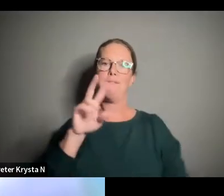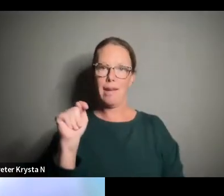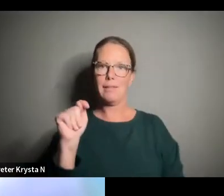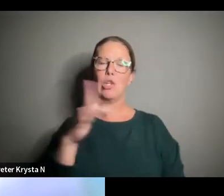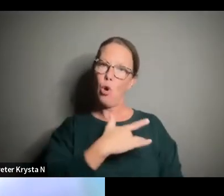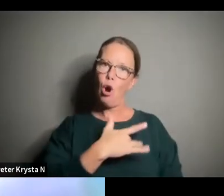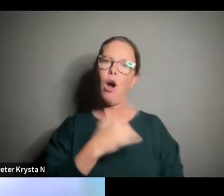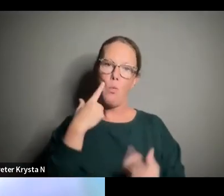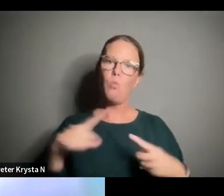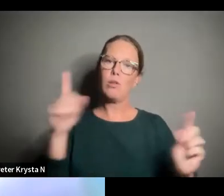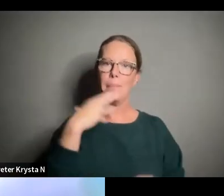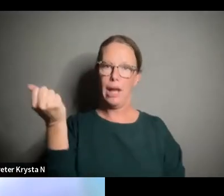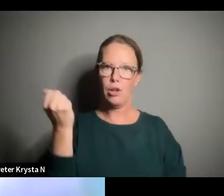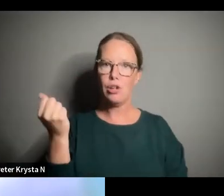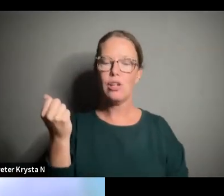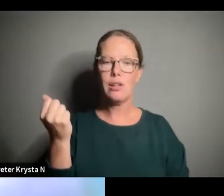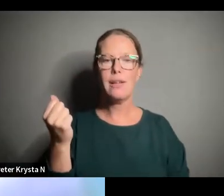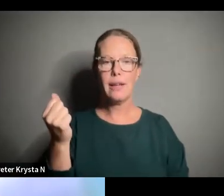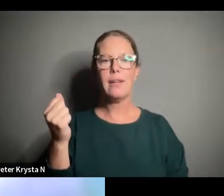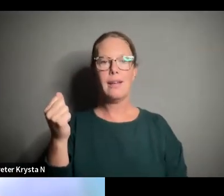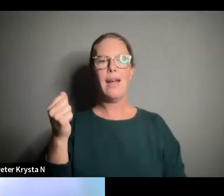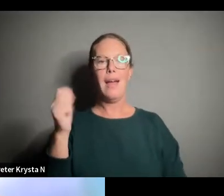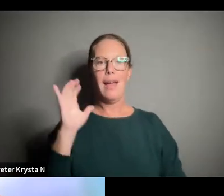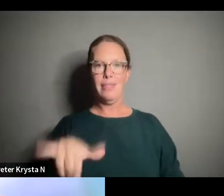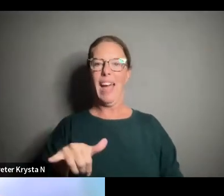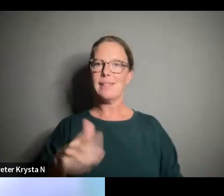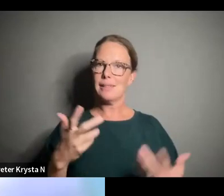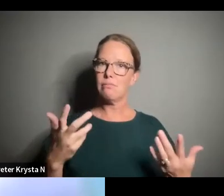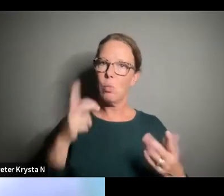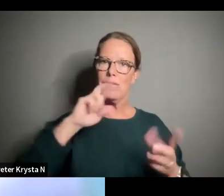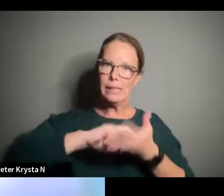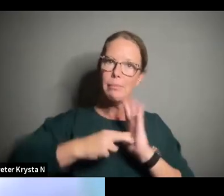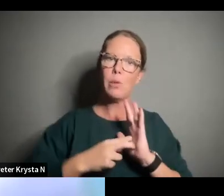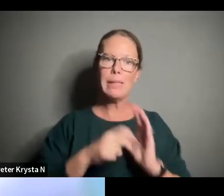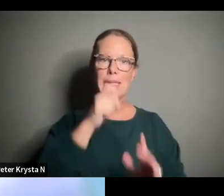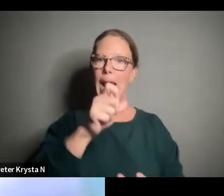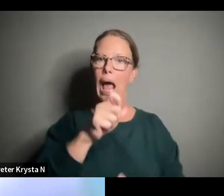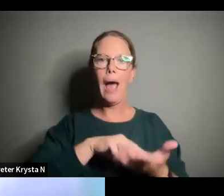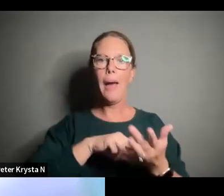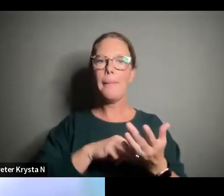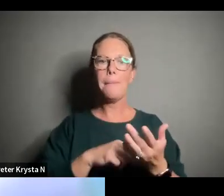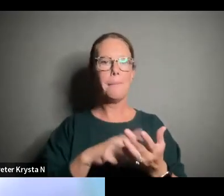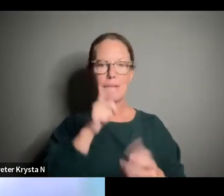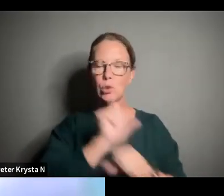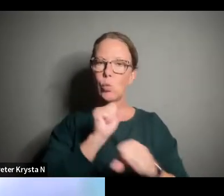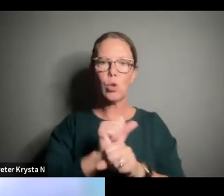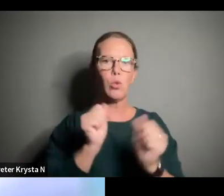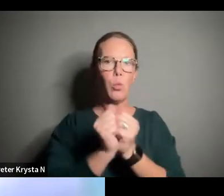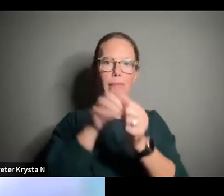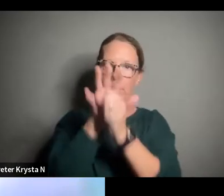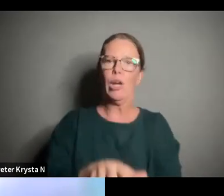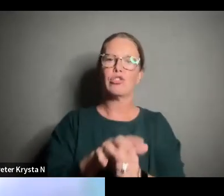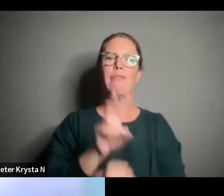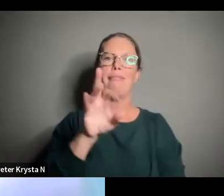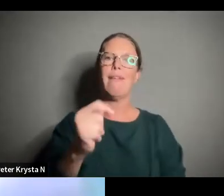actually works better in that environment. That's what it was made to work in, right? It's not made to work with this pressure of your ventilator, always forcing air down